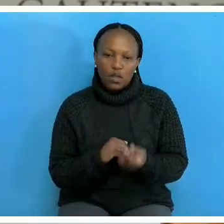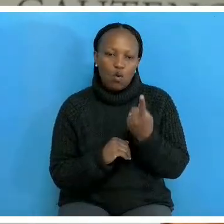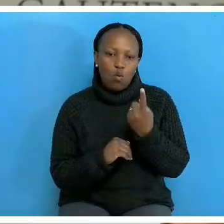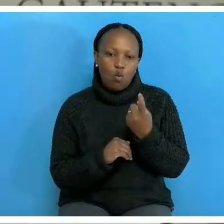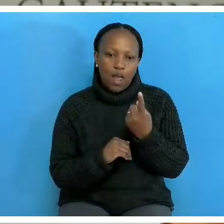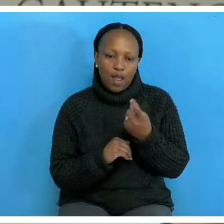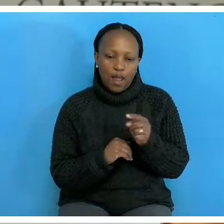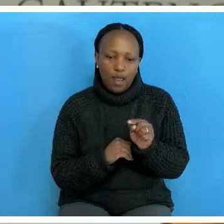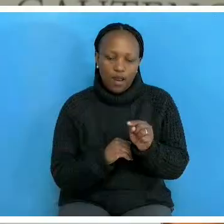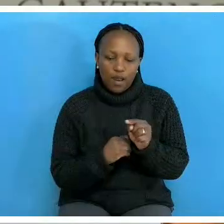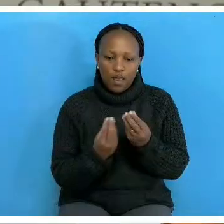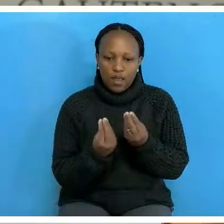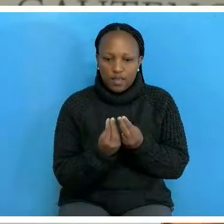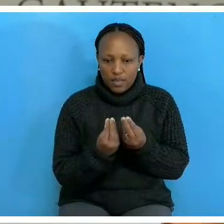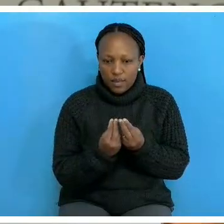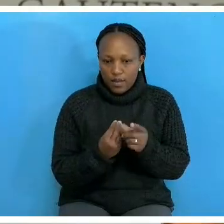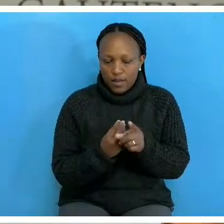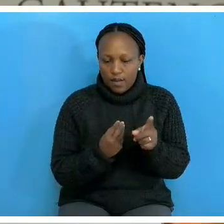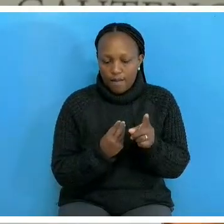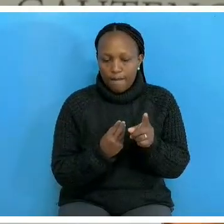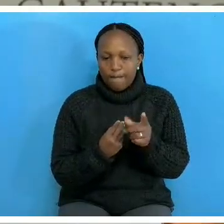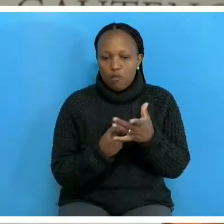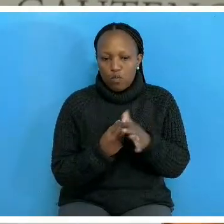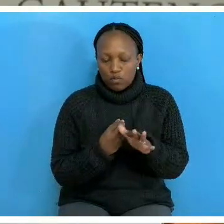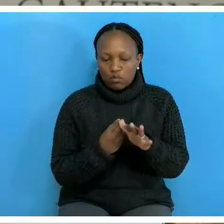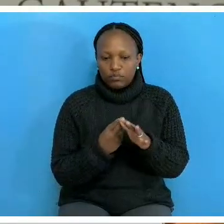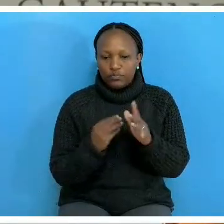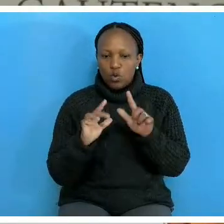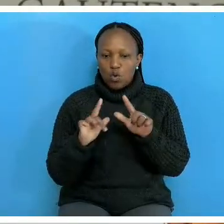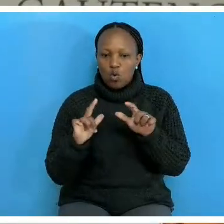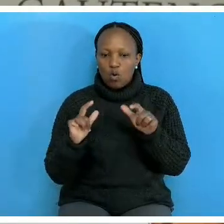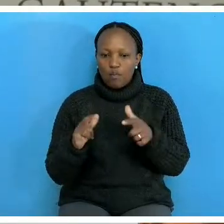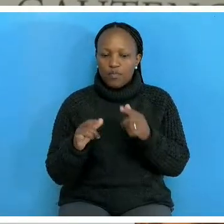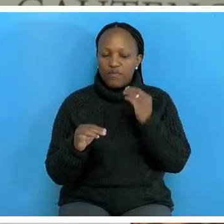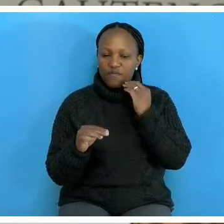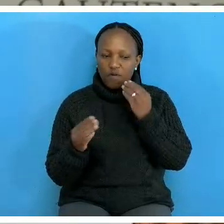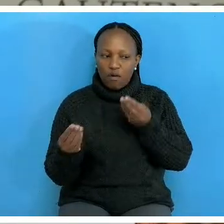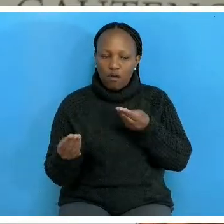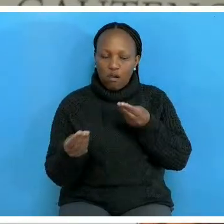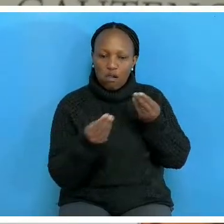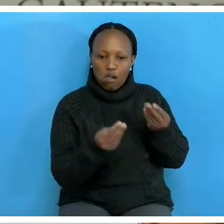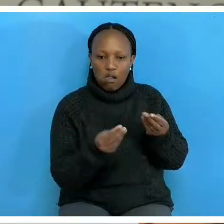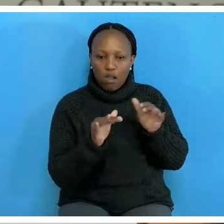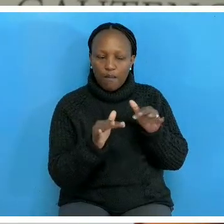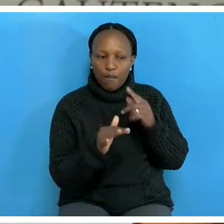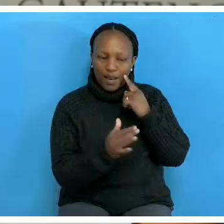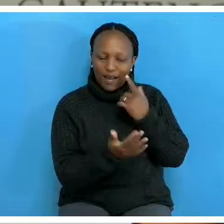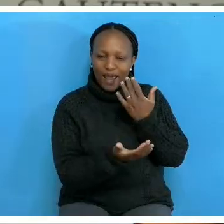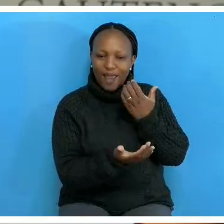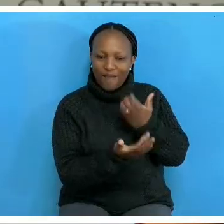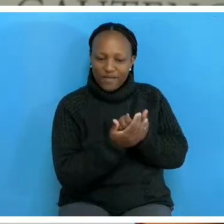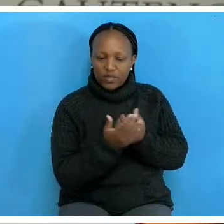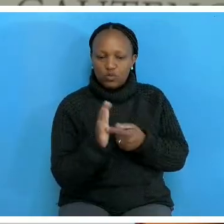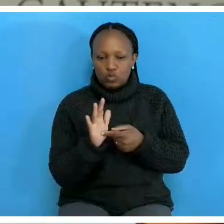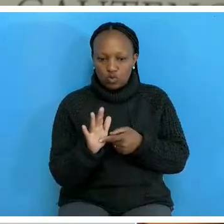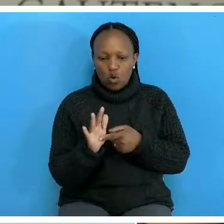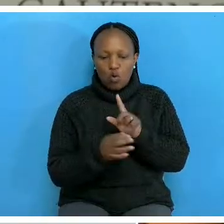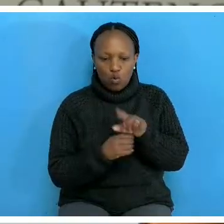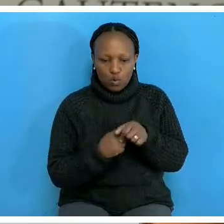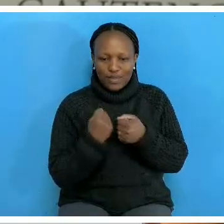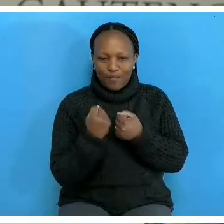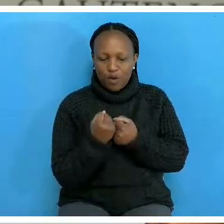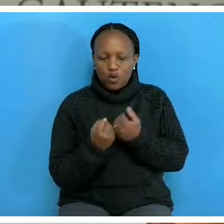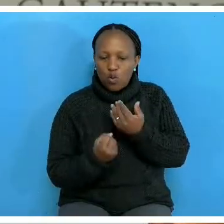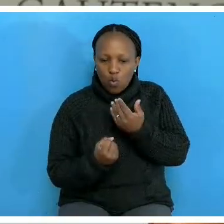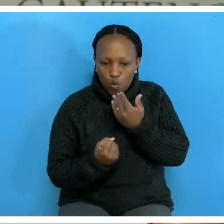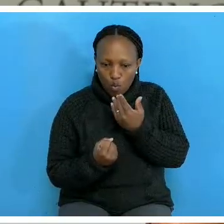is that you want us to furnish the committee with the details and evidence of the people who've supported. We will do that,